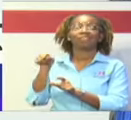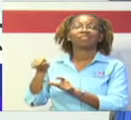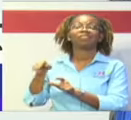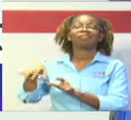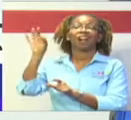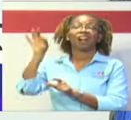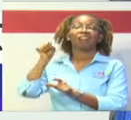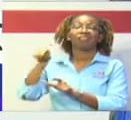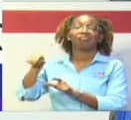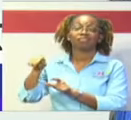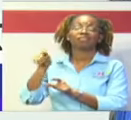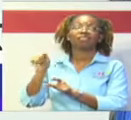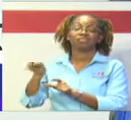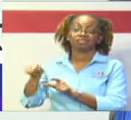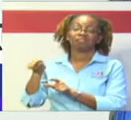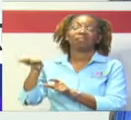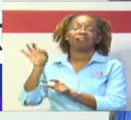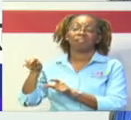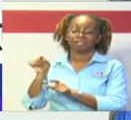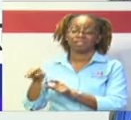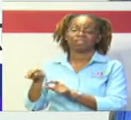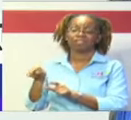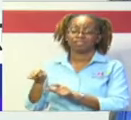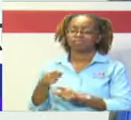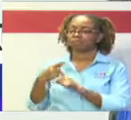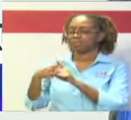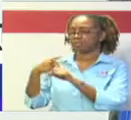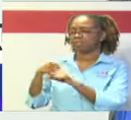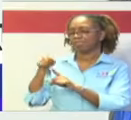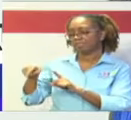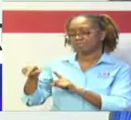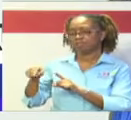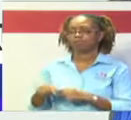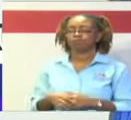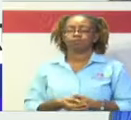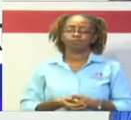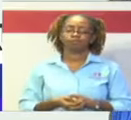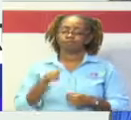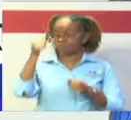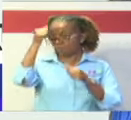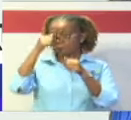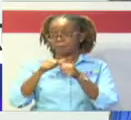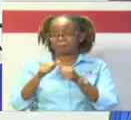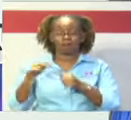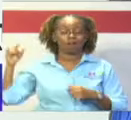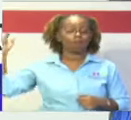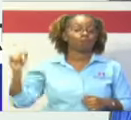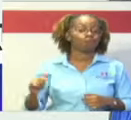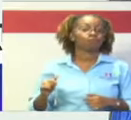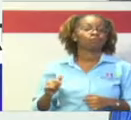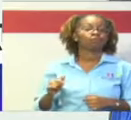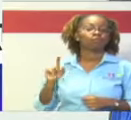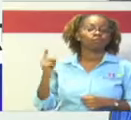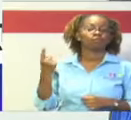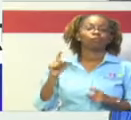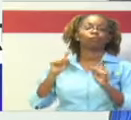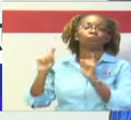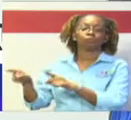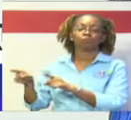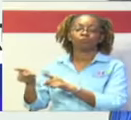because according to the national policy on returning nationals, they would have been considered unvaccinated.